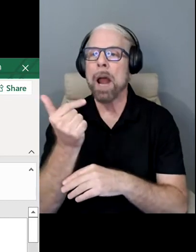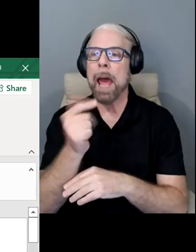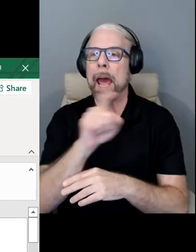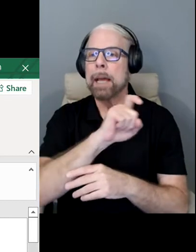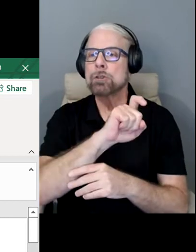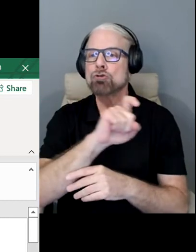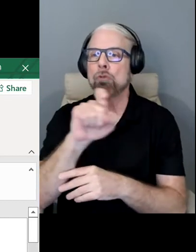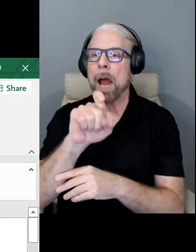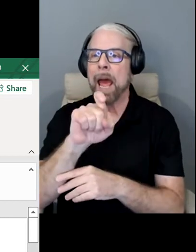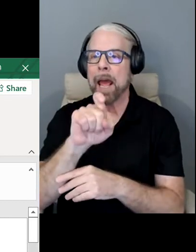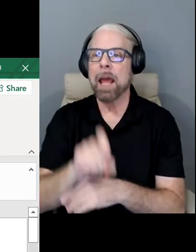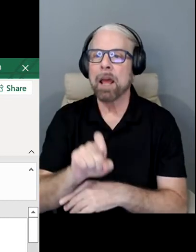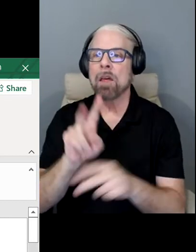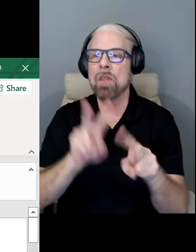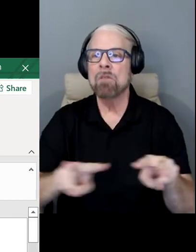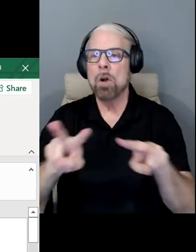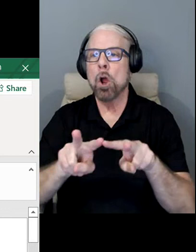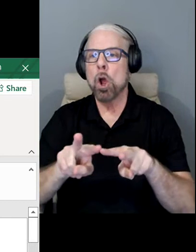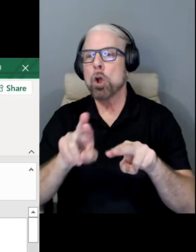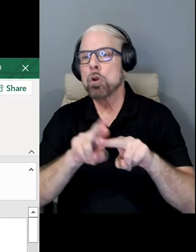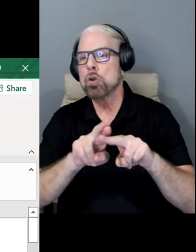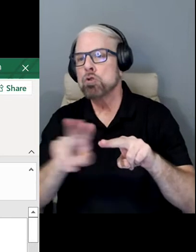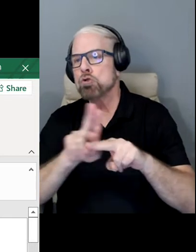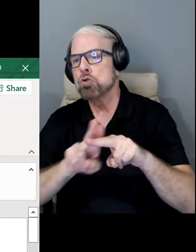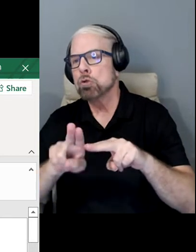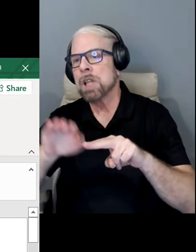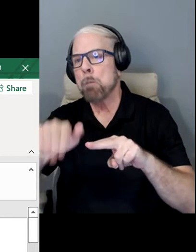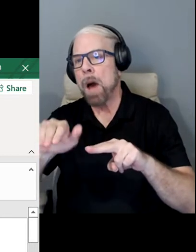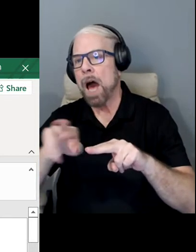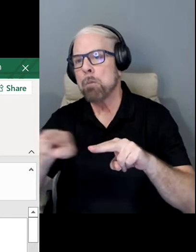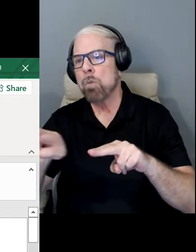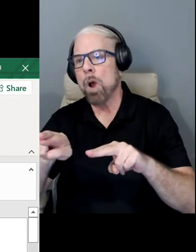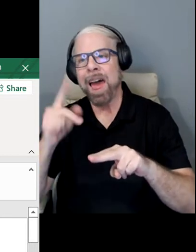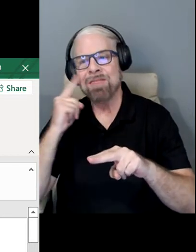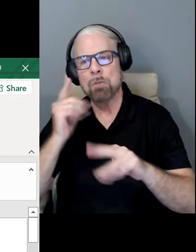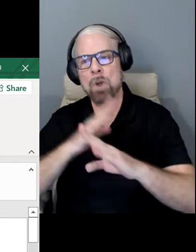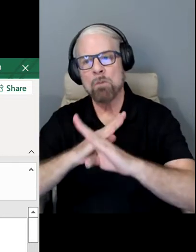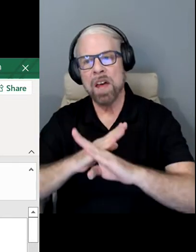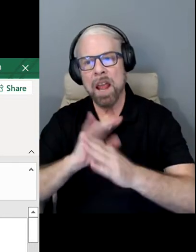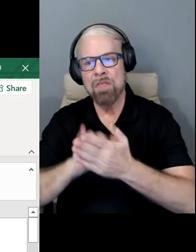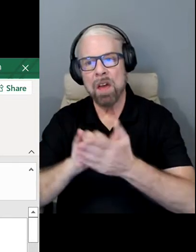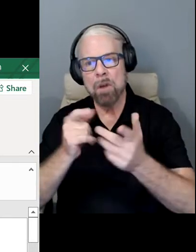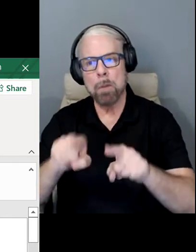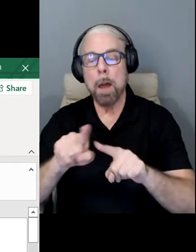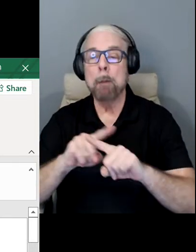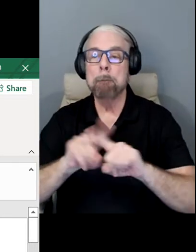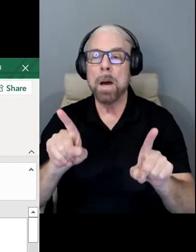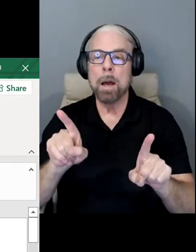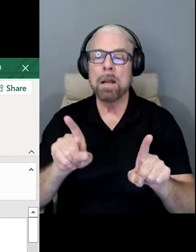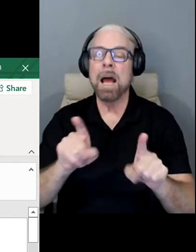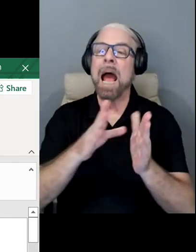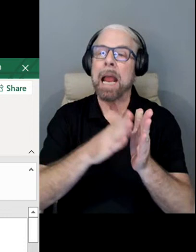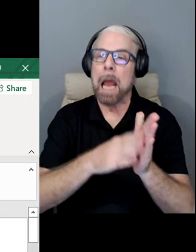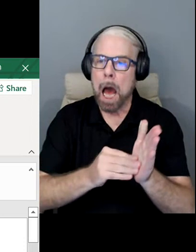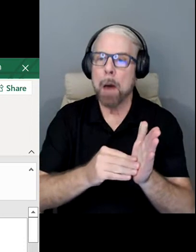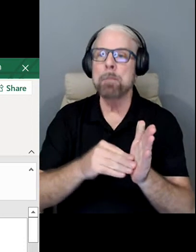by using the bottom right-hand corner. We think we've prevented that from happening, but just if you could just copy and